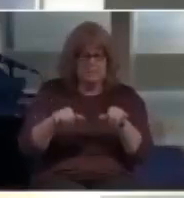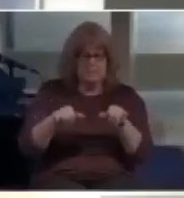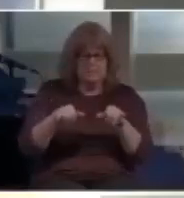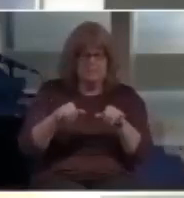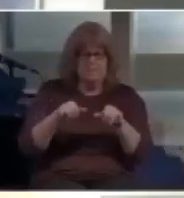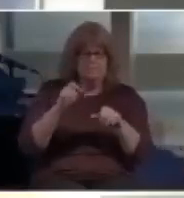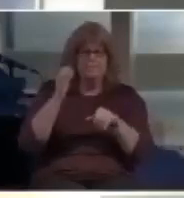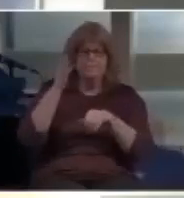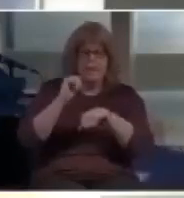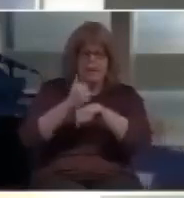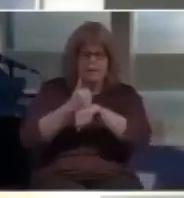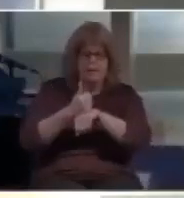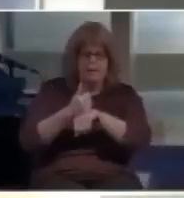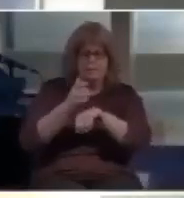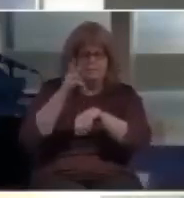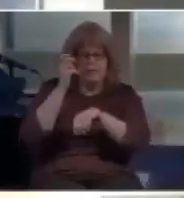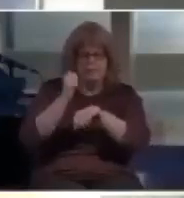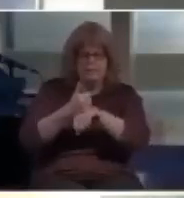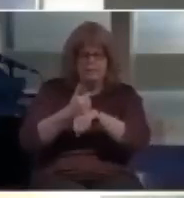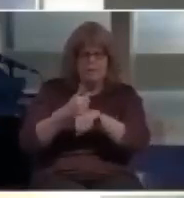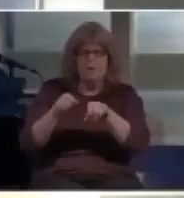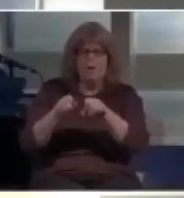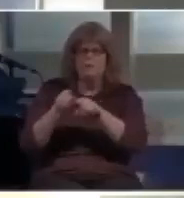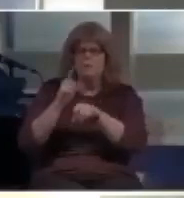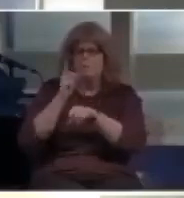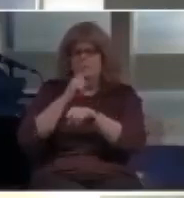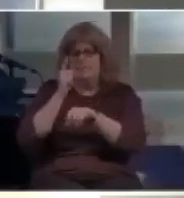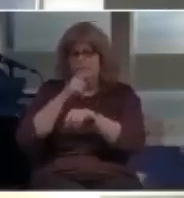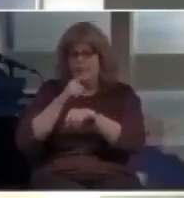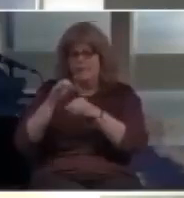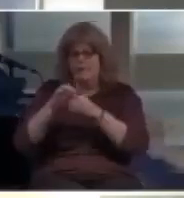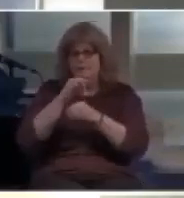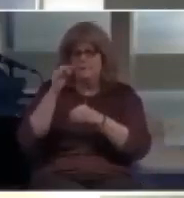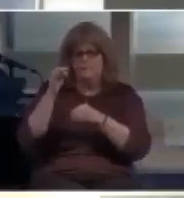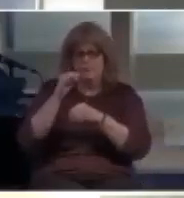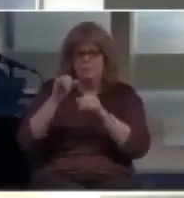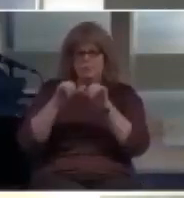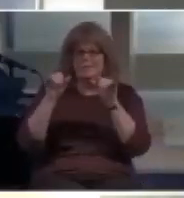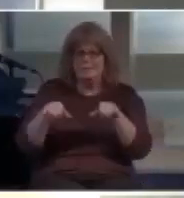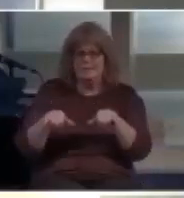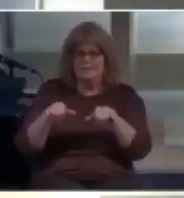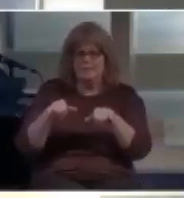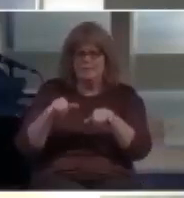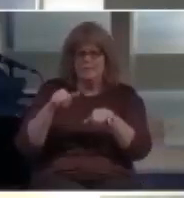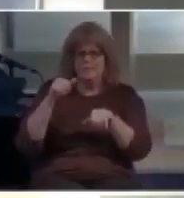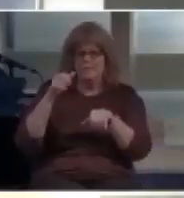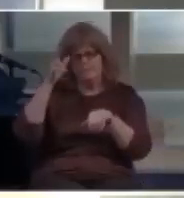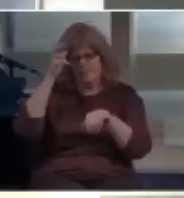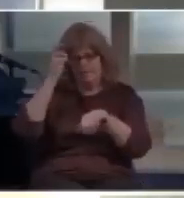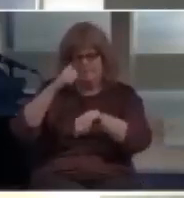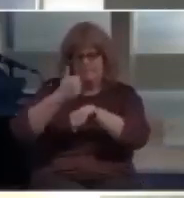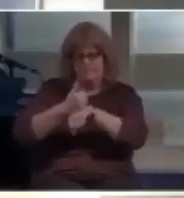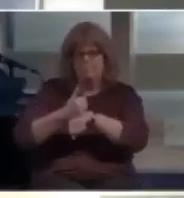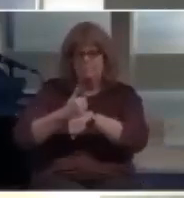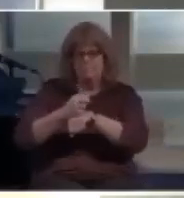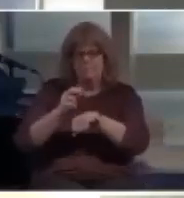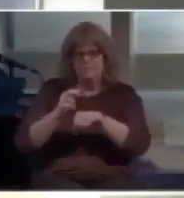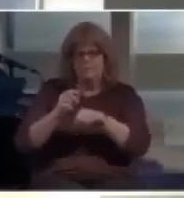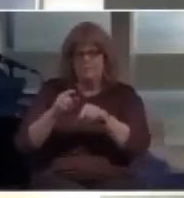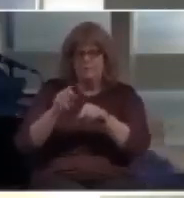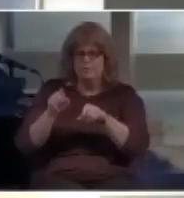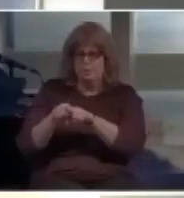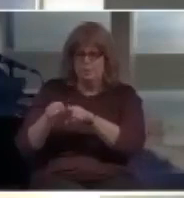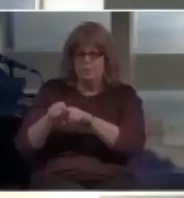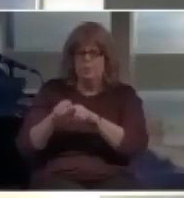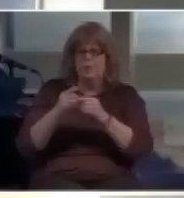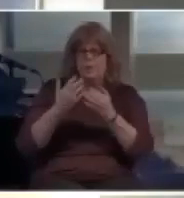he establishes, so too there is a counterfeit spiritual system, religious system that he uses as well. So look